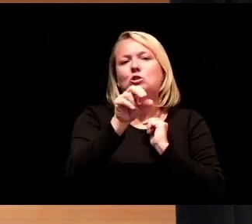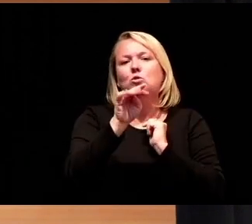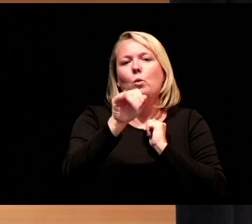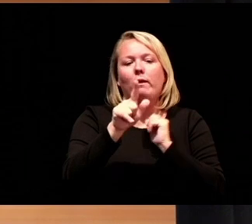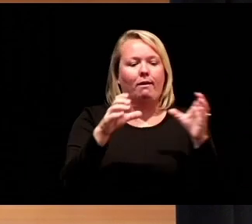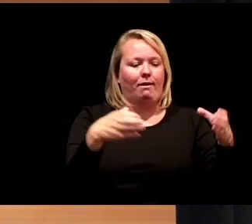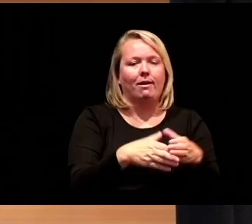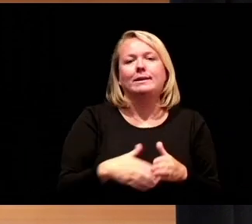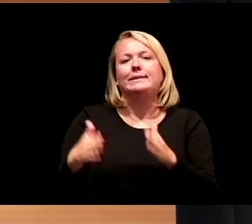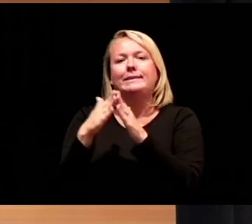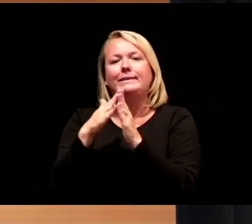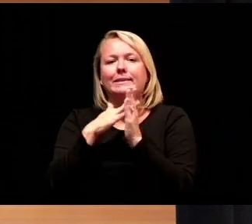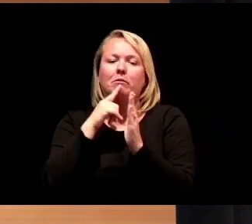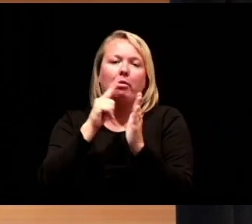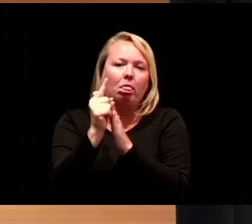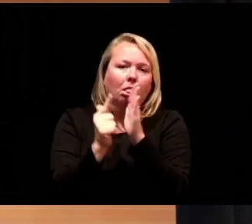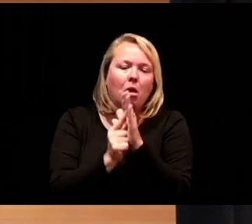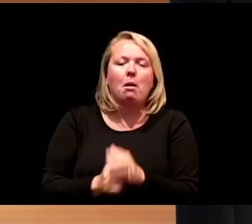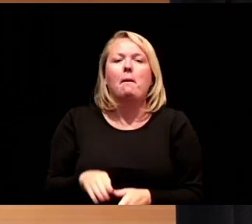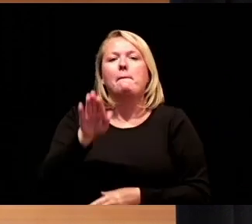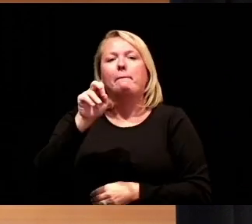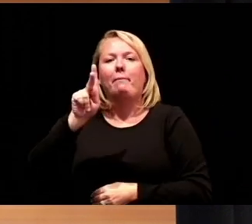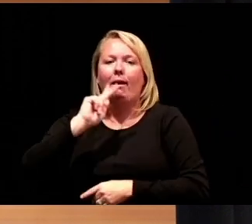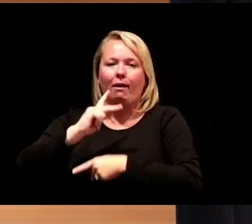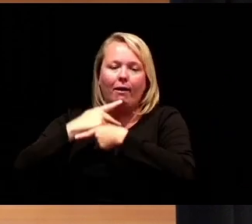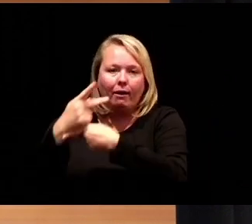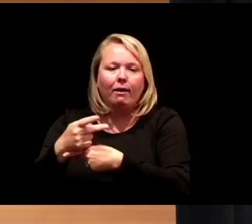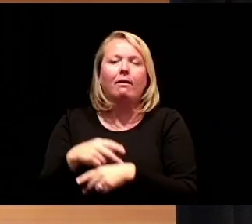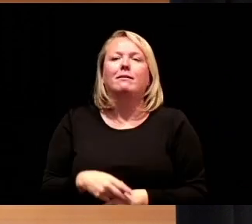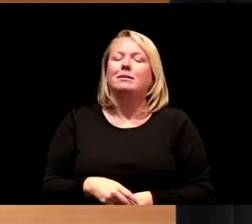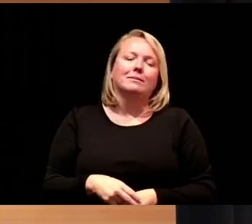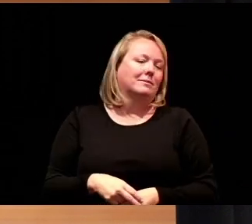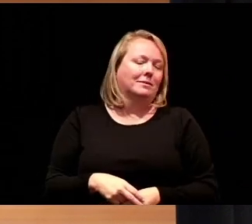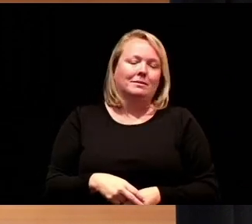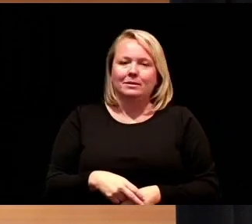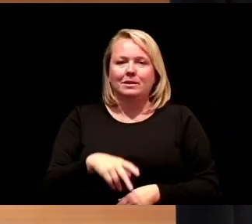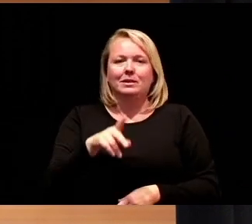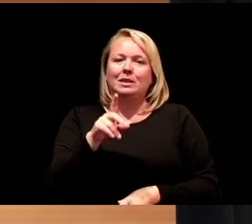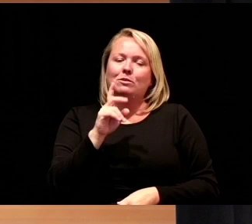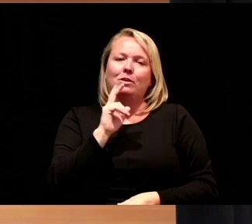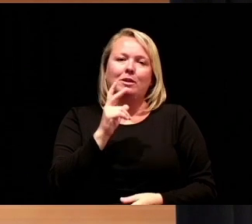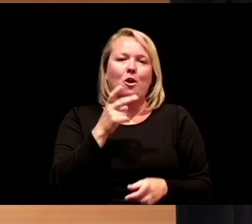very stringent standard that's very difficult to prove. Even in other circuits that don't